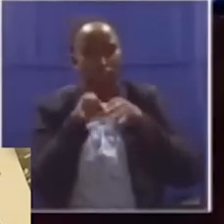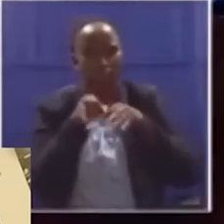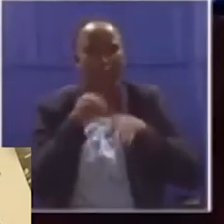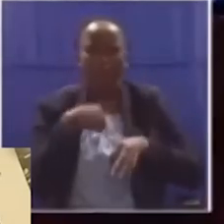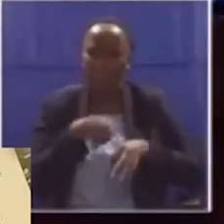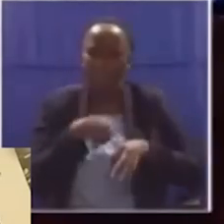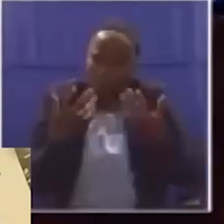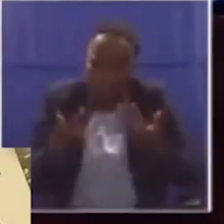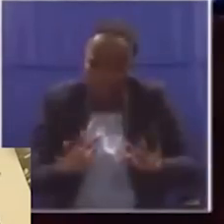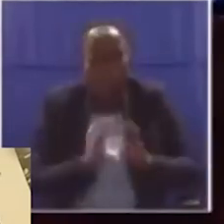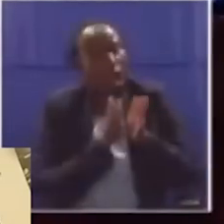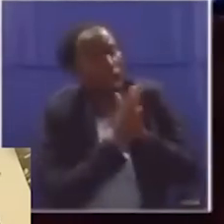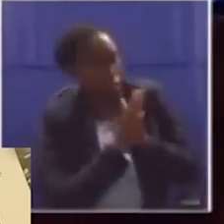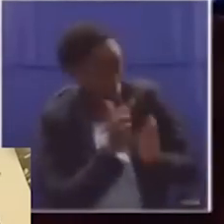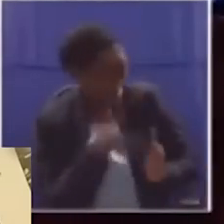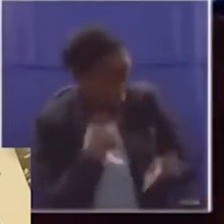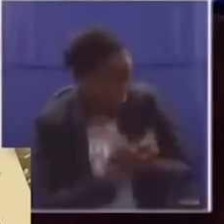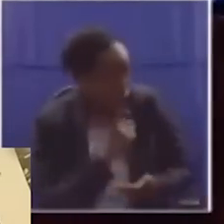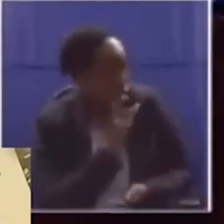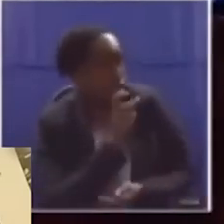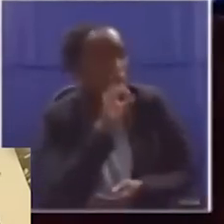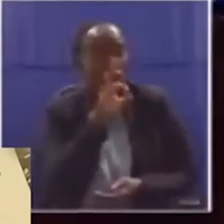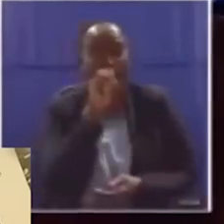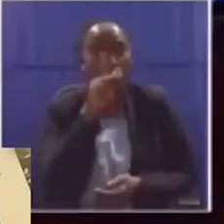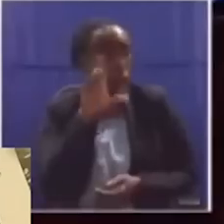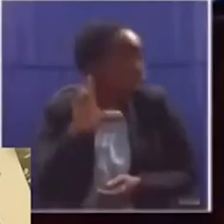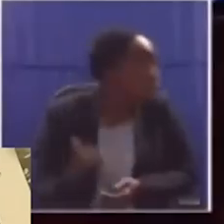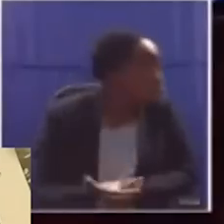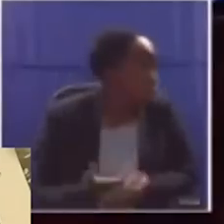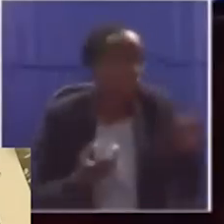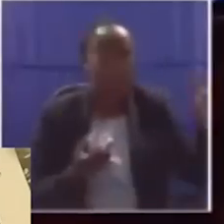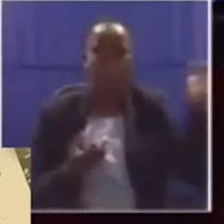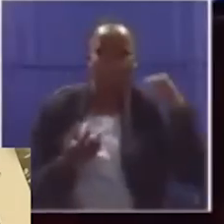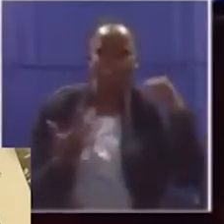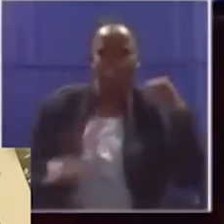deliberately asked to be allowed to use the word focal because it means nothing in South Africa. And you know that.